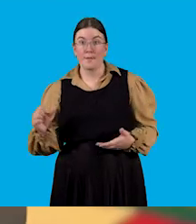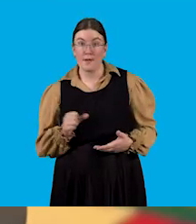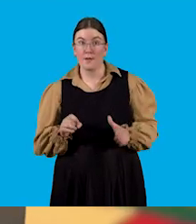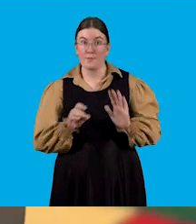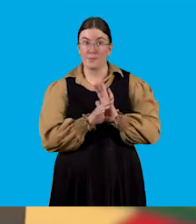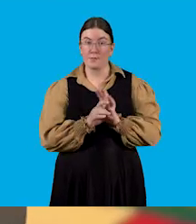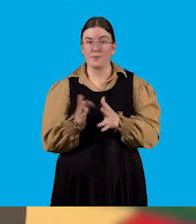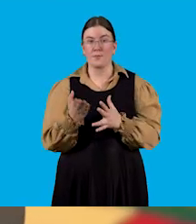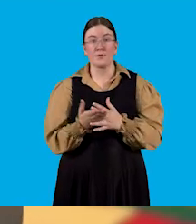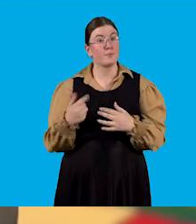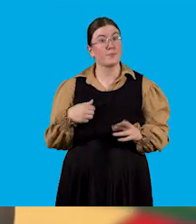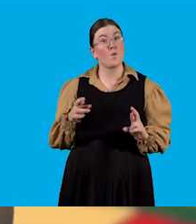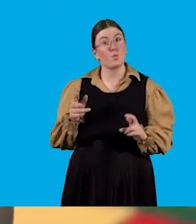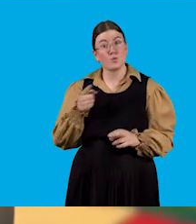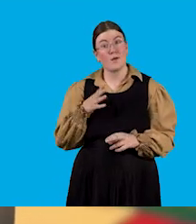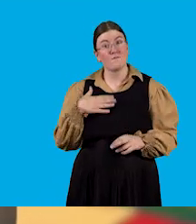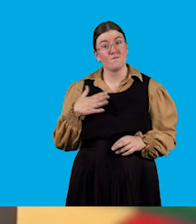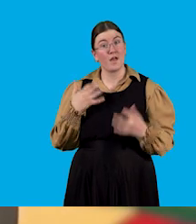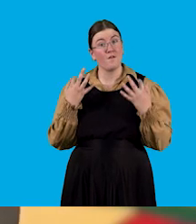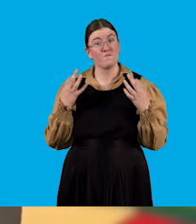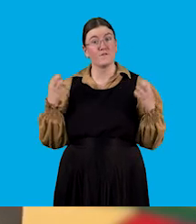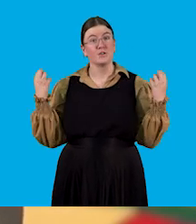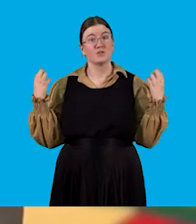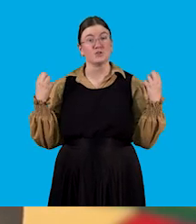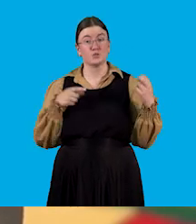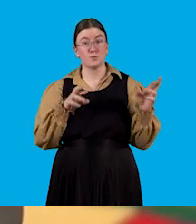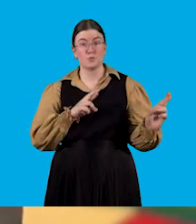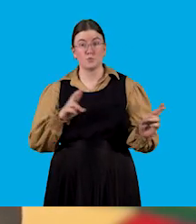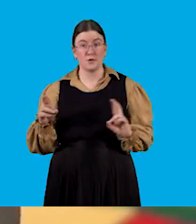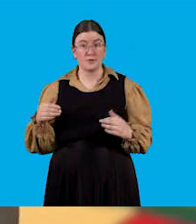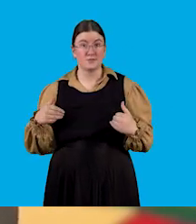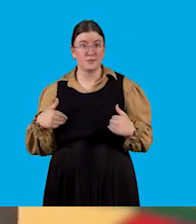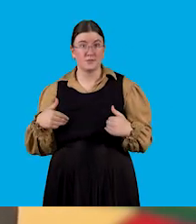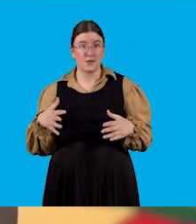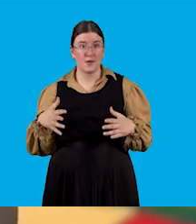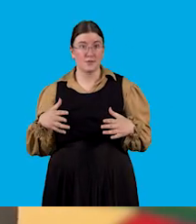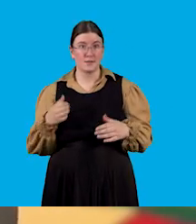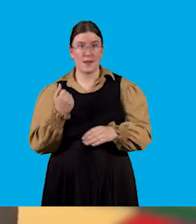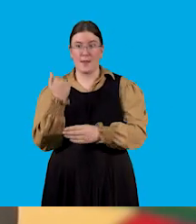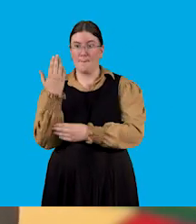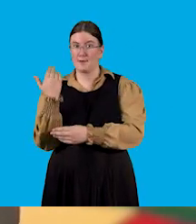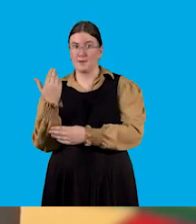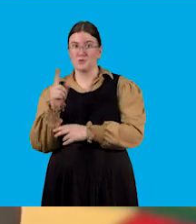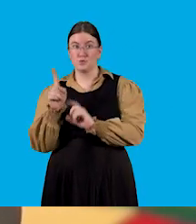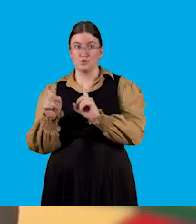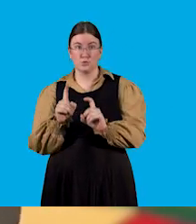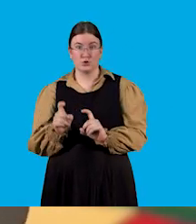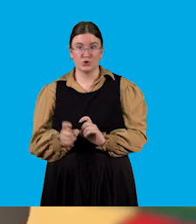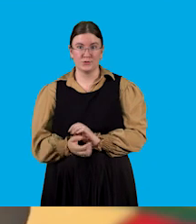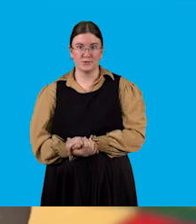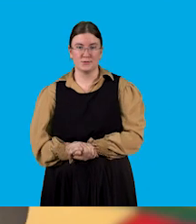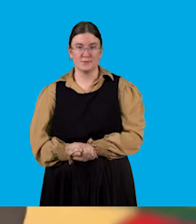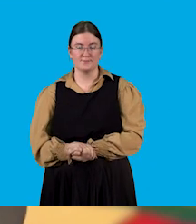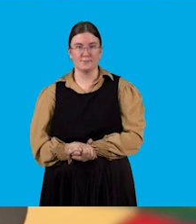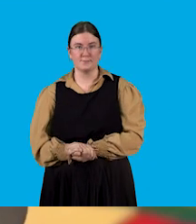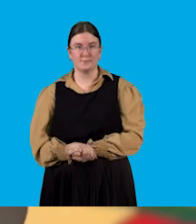Welcome back from the ad break. I hope you are feeling refreshed and are ready to start with the application questions.